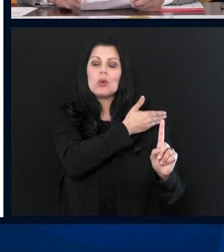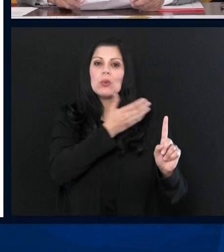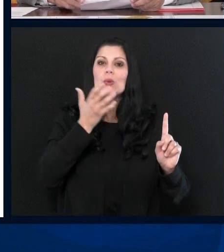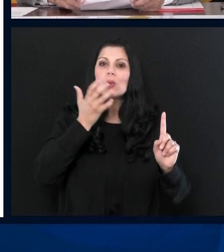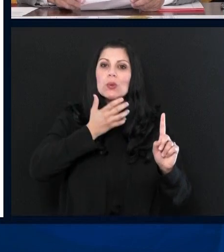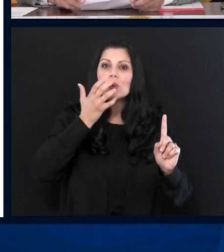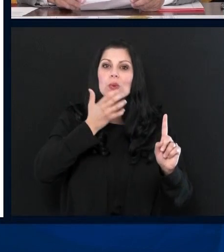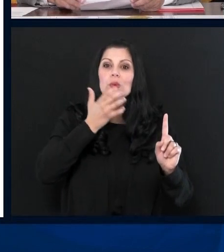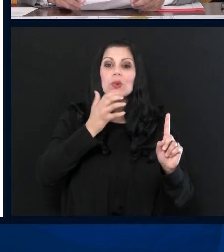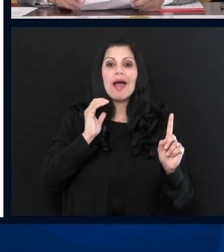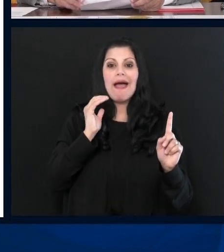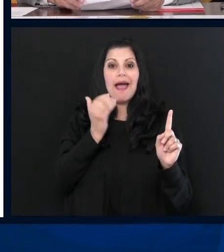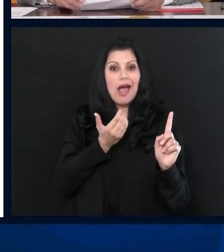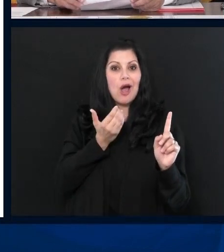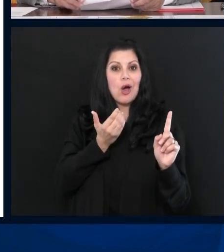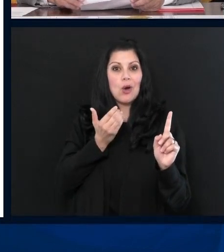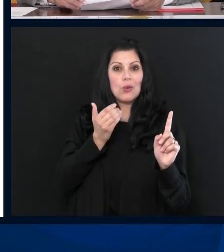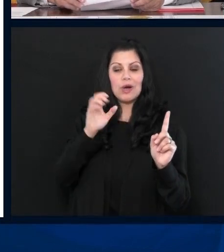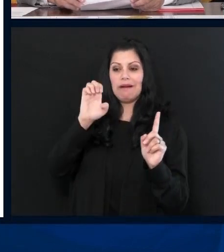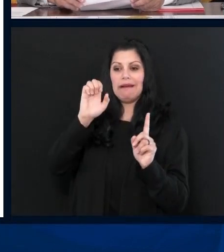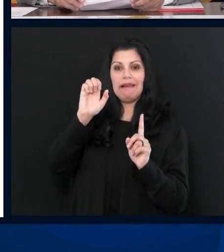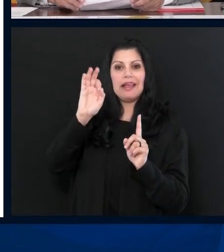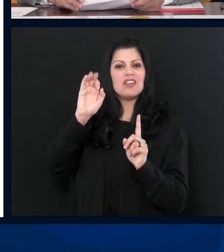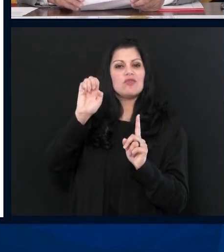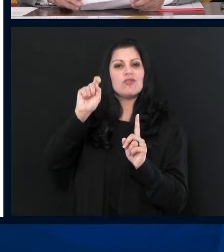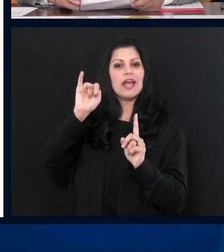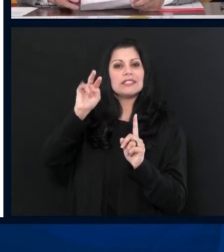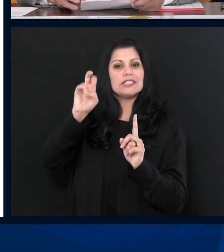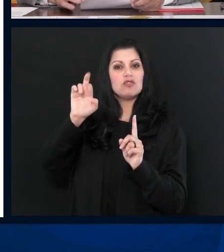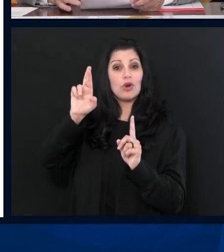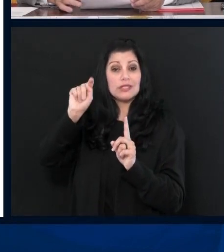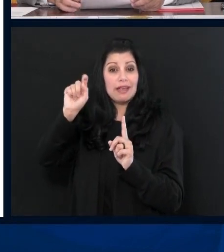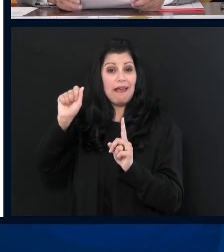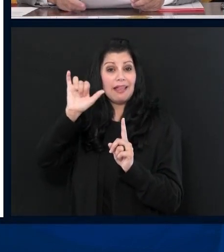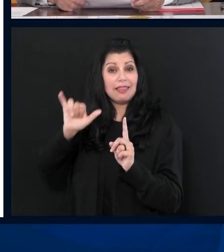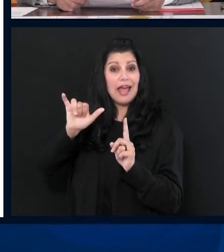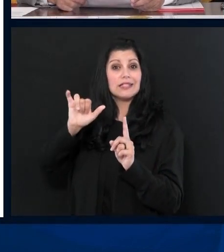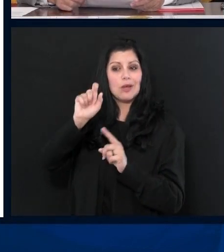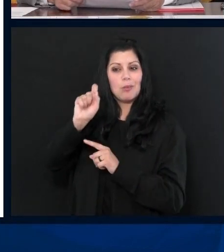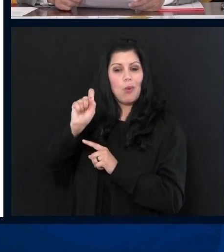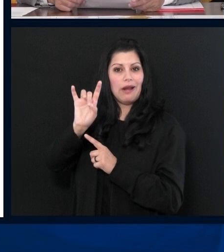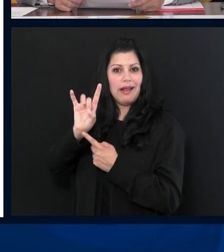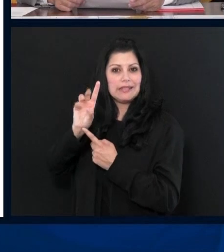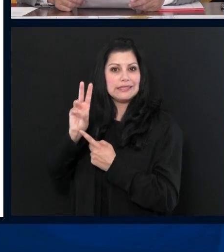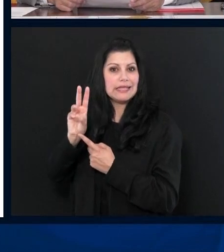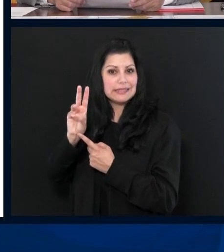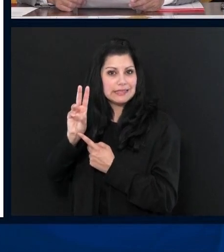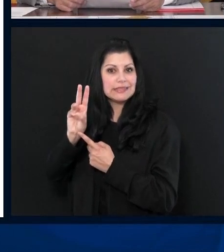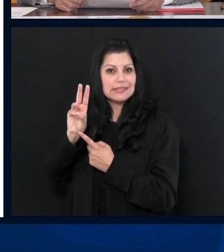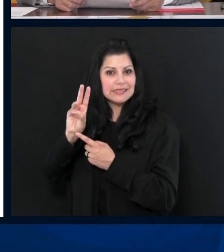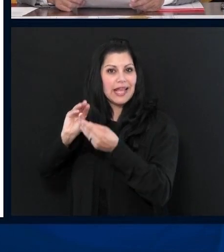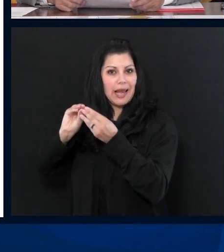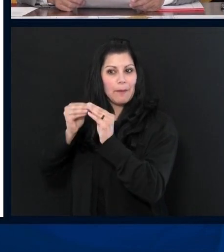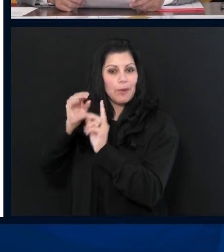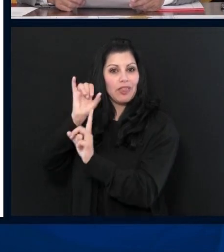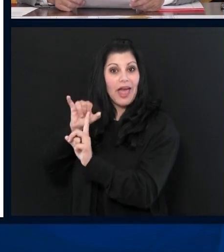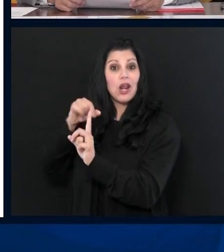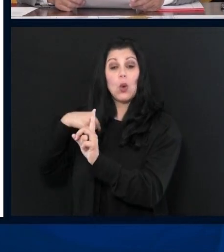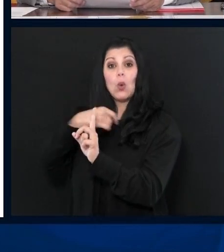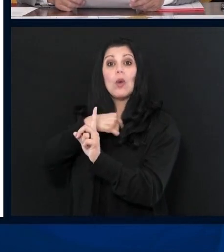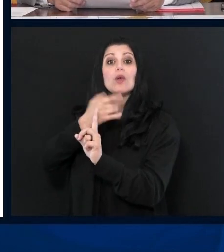Our effective reproduction number is at 0.86. We're wanting so much to keep that